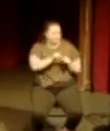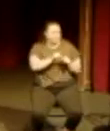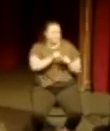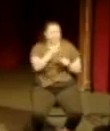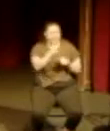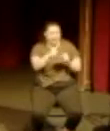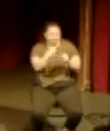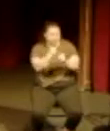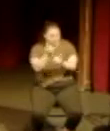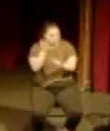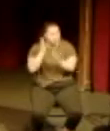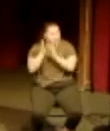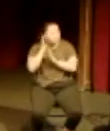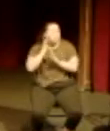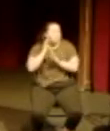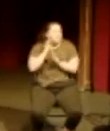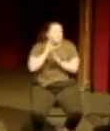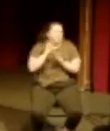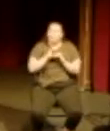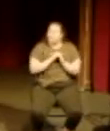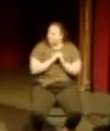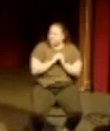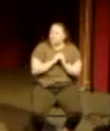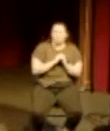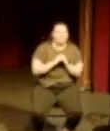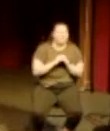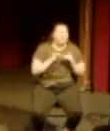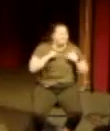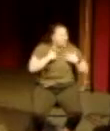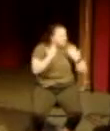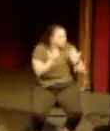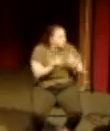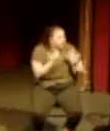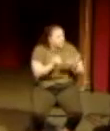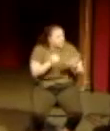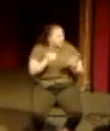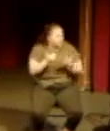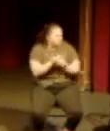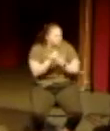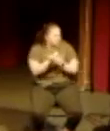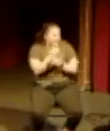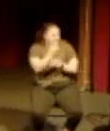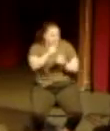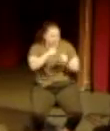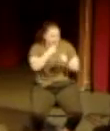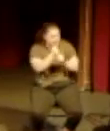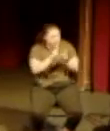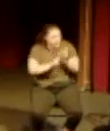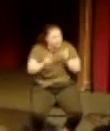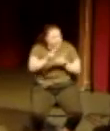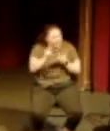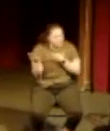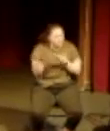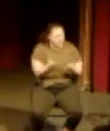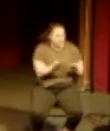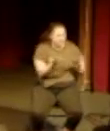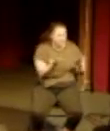college got tired of waiting for someone else to bring a four-year university to Tulare County. And